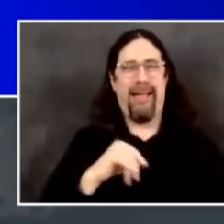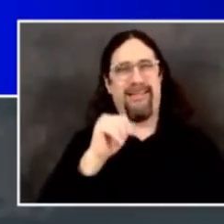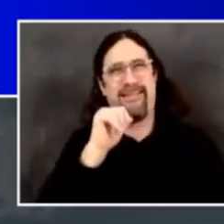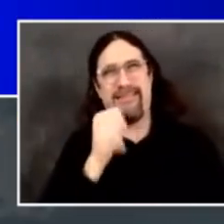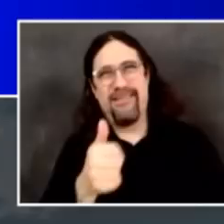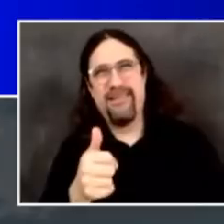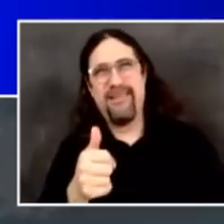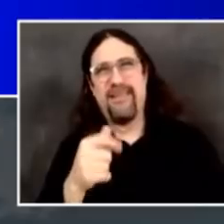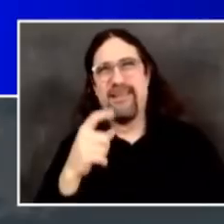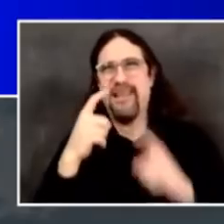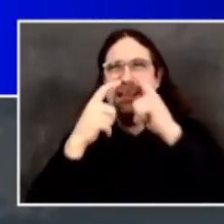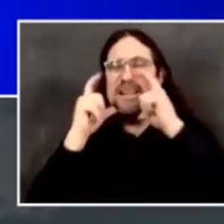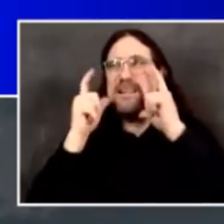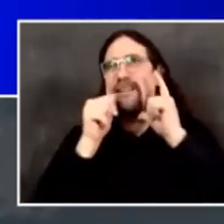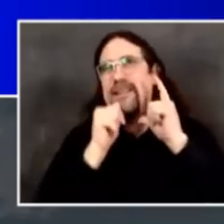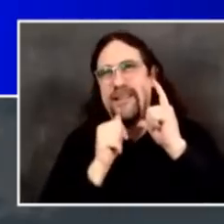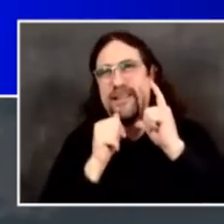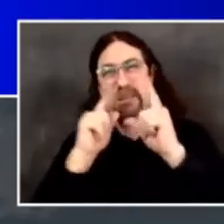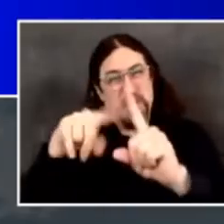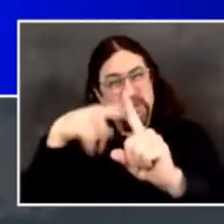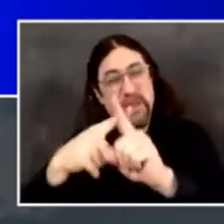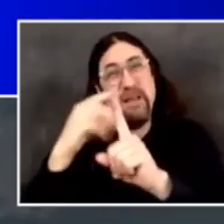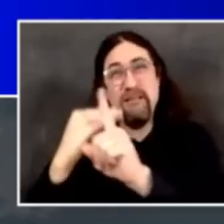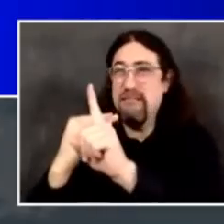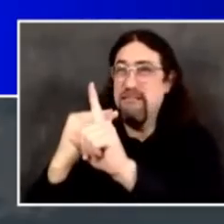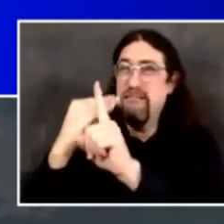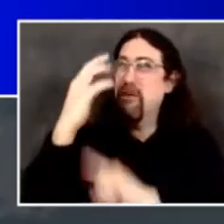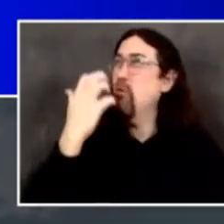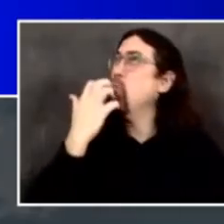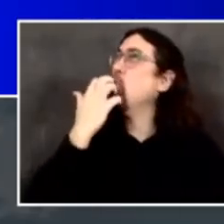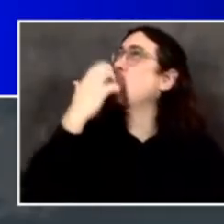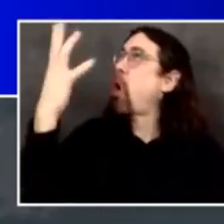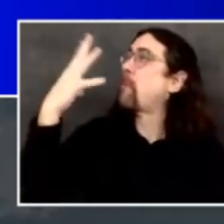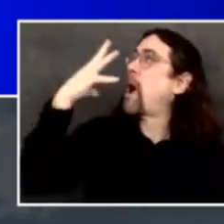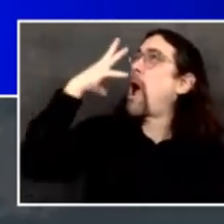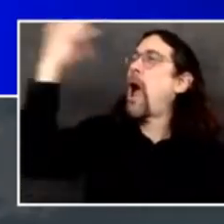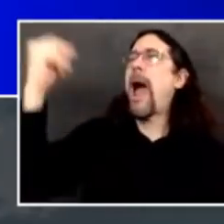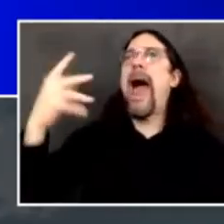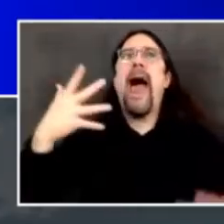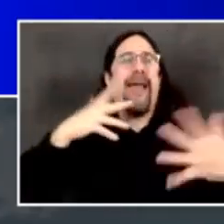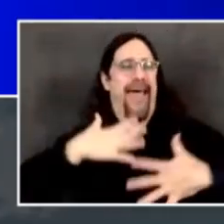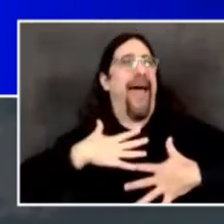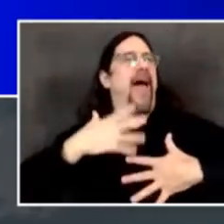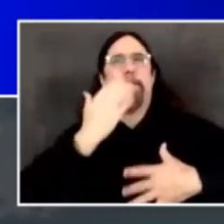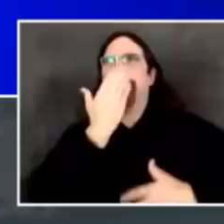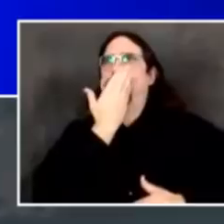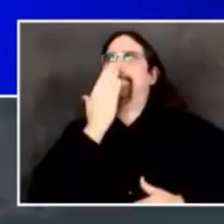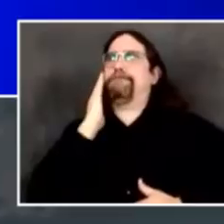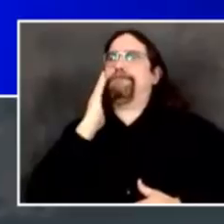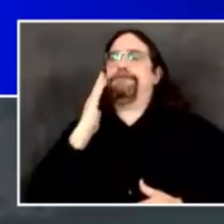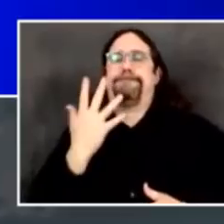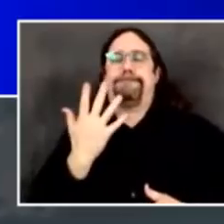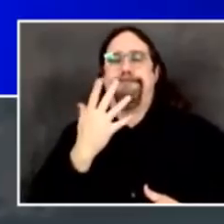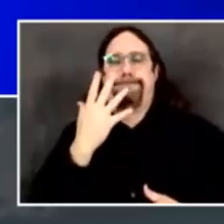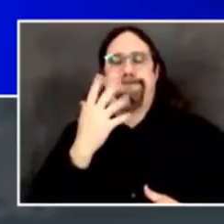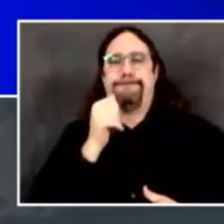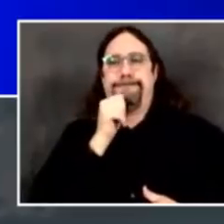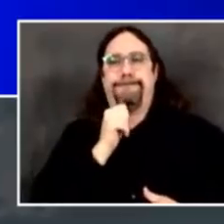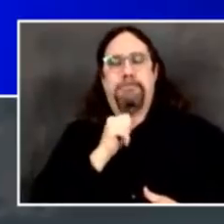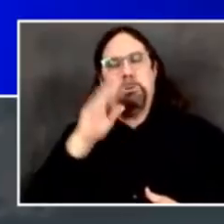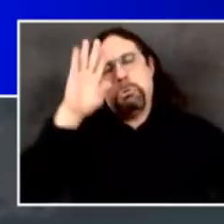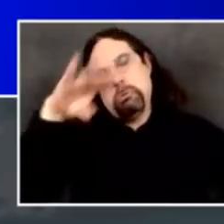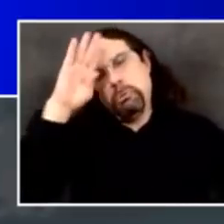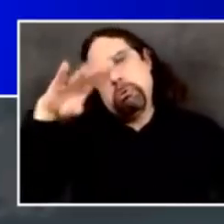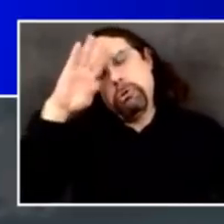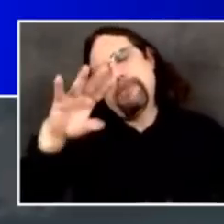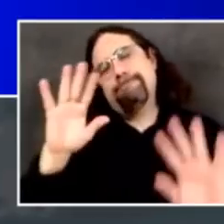it. But think about this to motivate you. When you put on that face covering, you are reducing the spread of this disease and taking